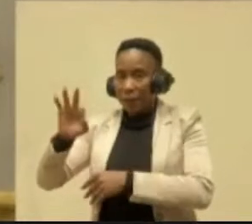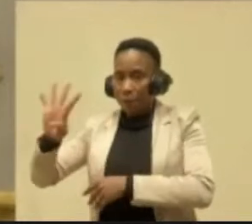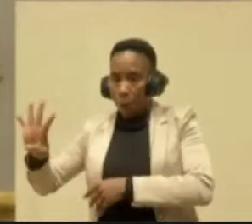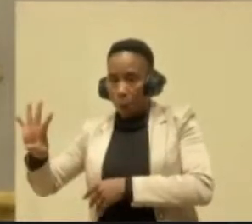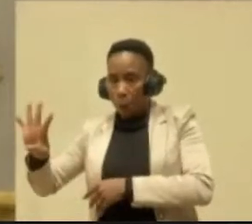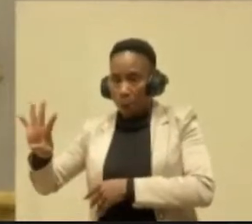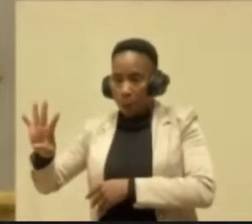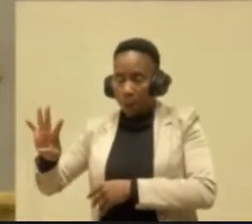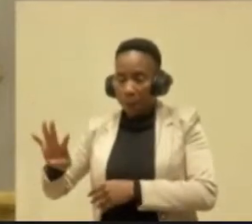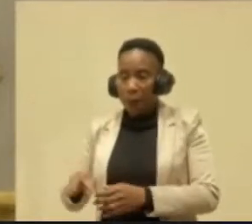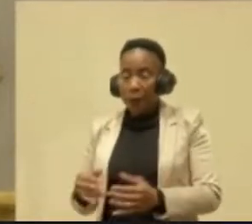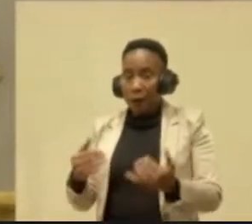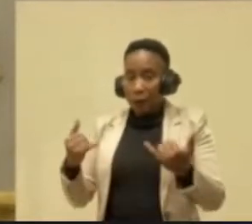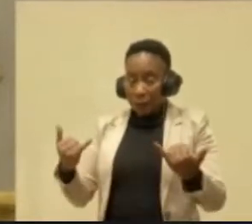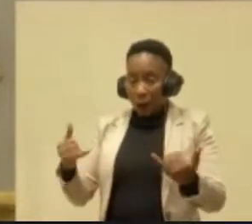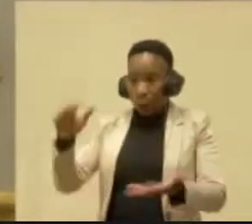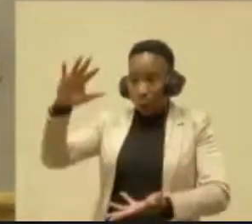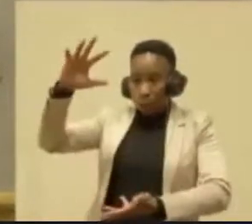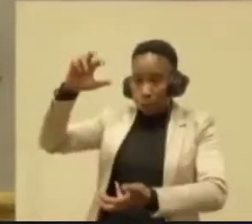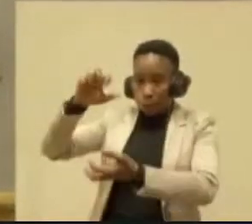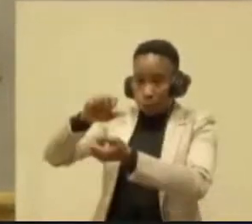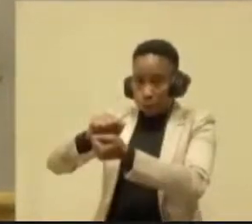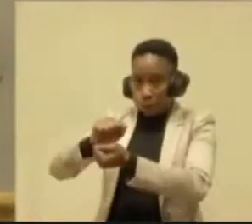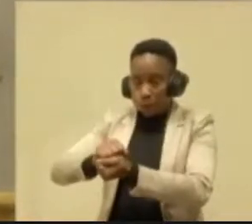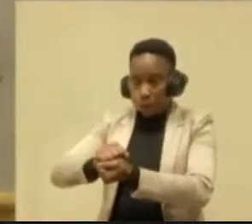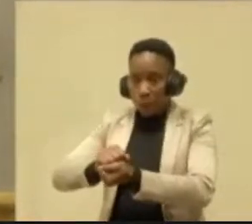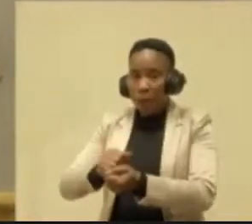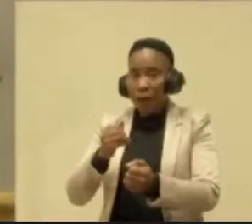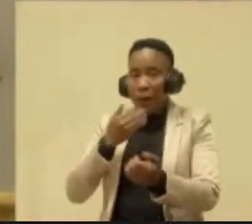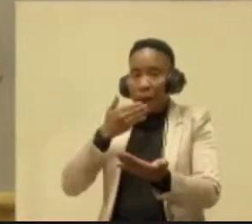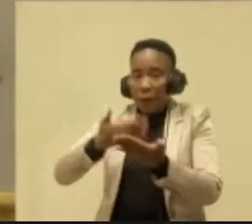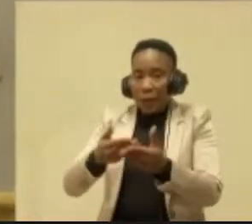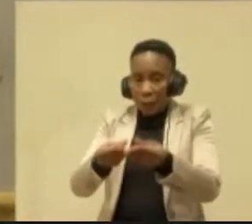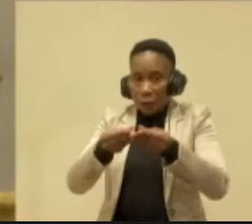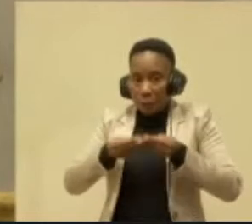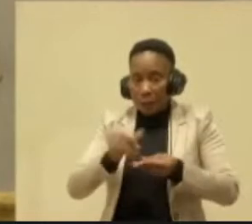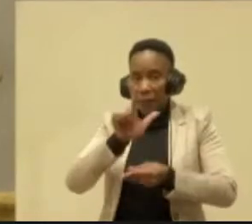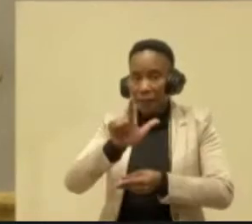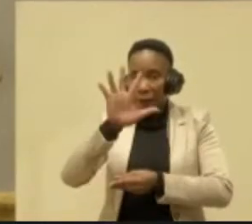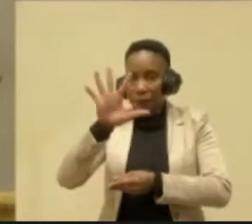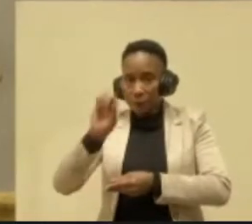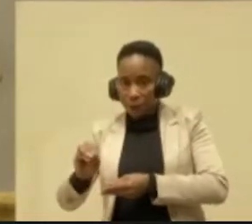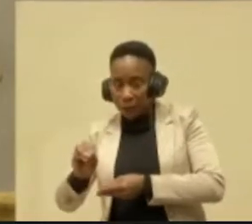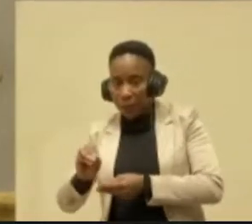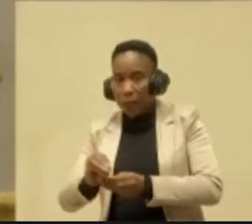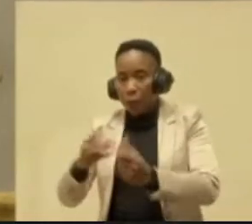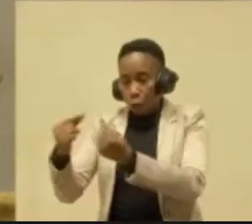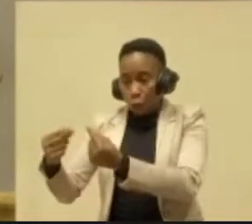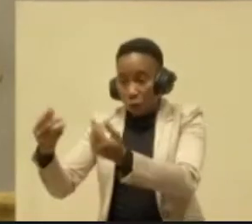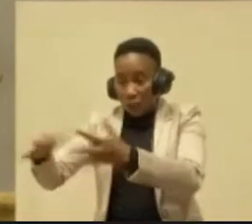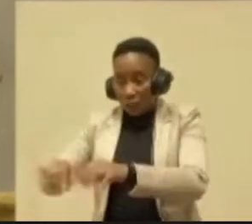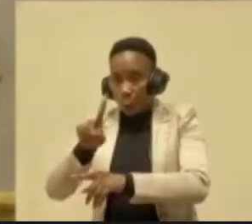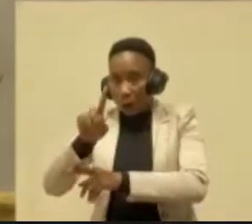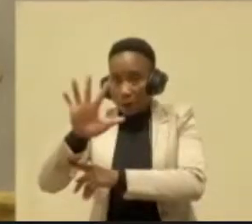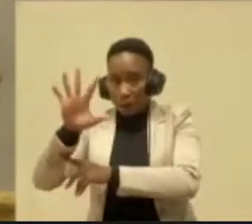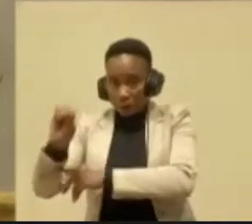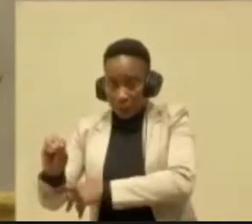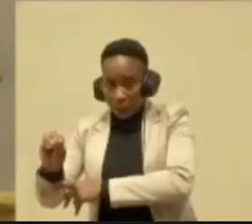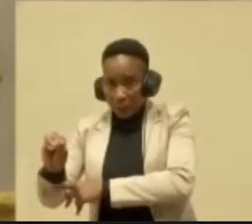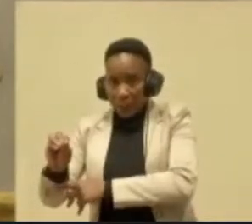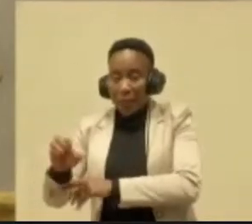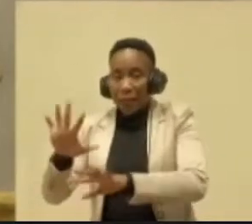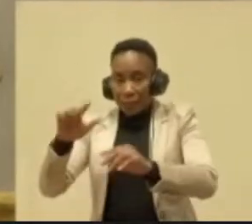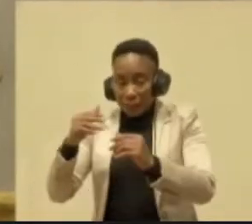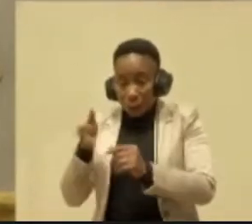so progress to date stands as follows application receives 750 adjudicated 115 and already